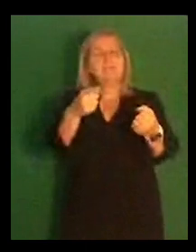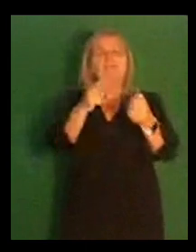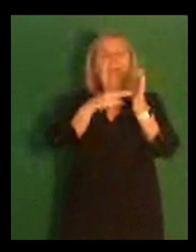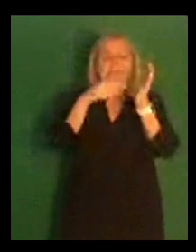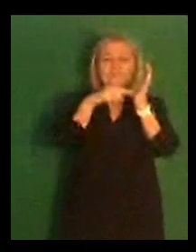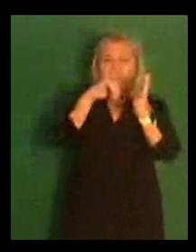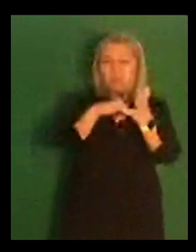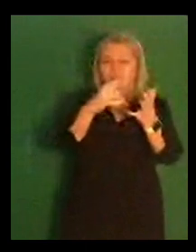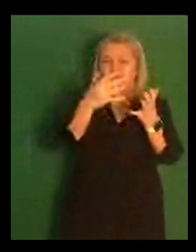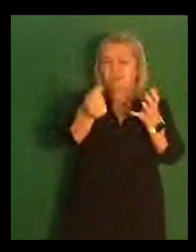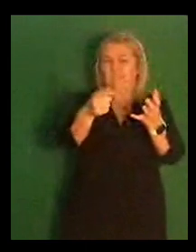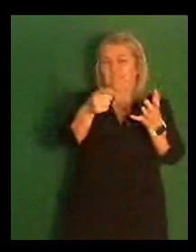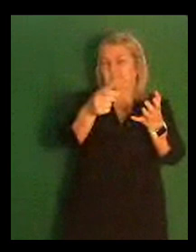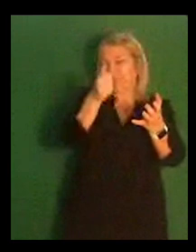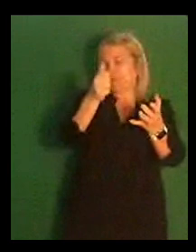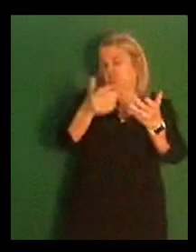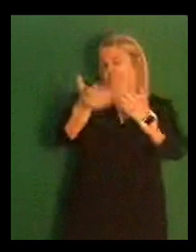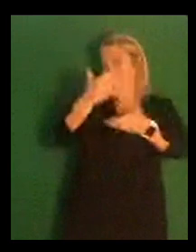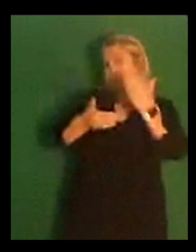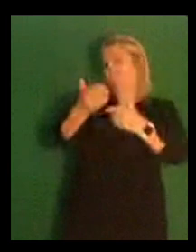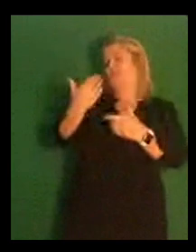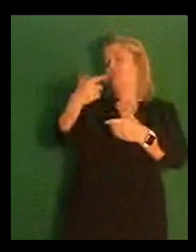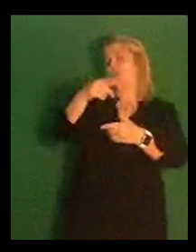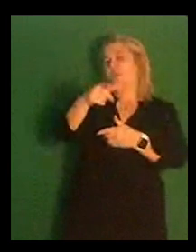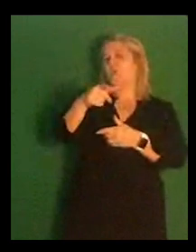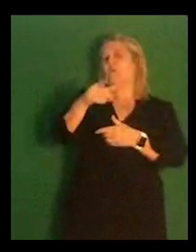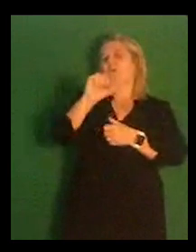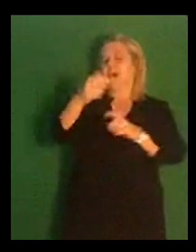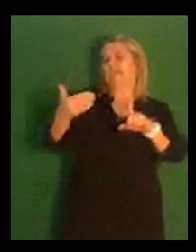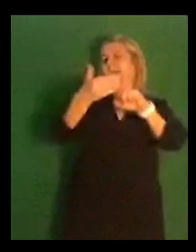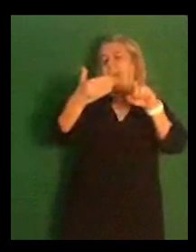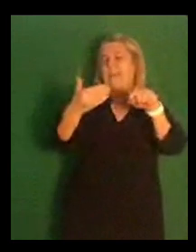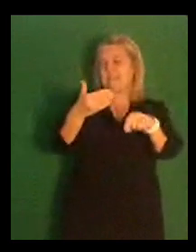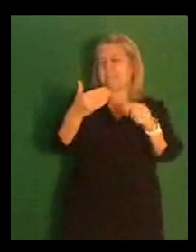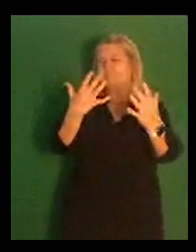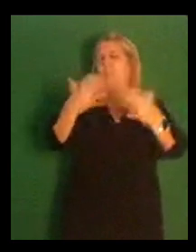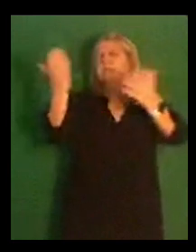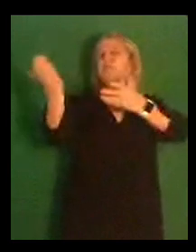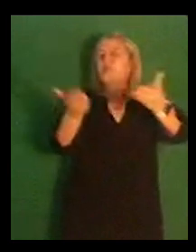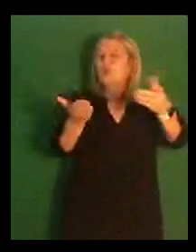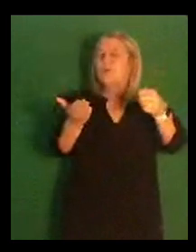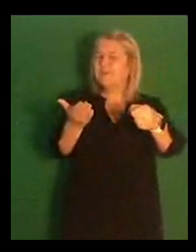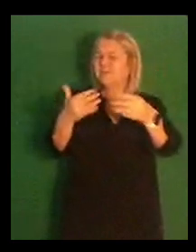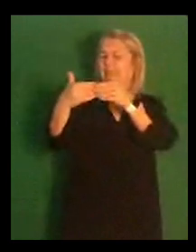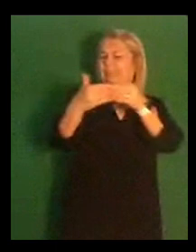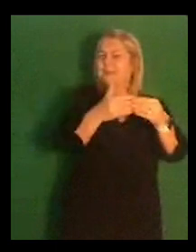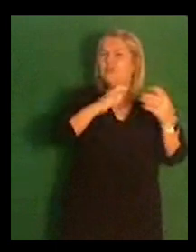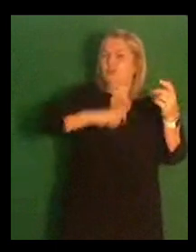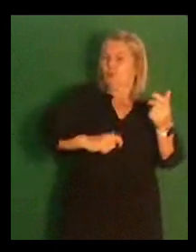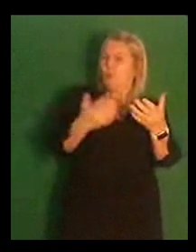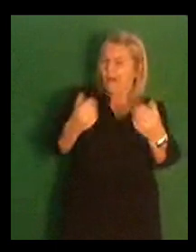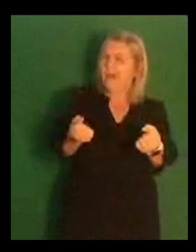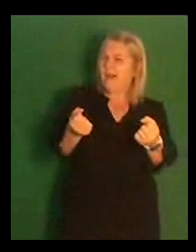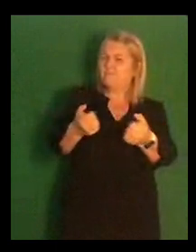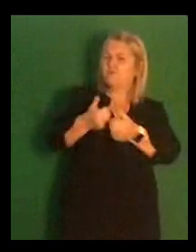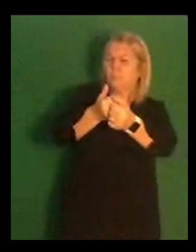as you mentioned before, that public service remit and that responsibility, and a leadership role, and kind of